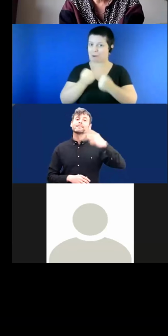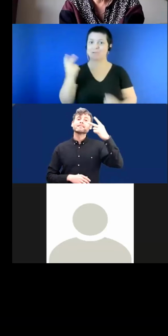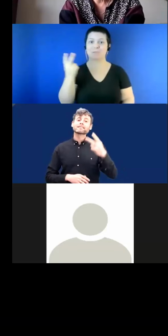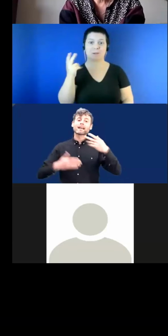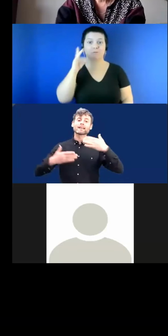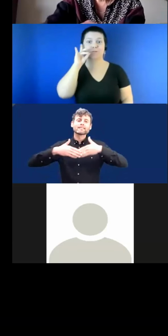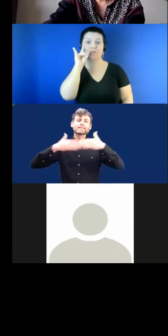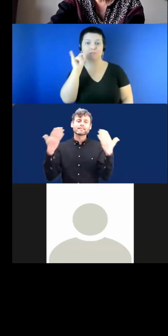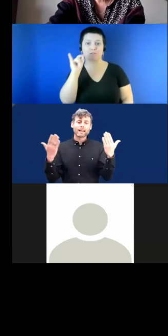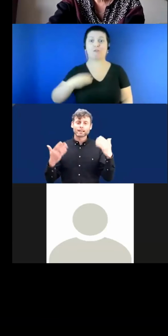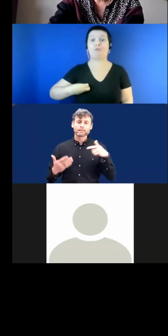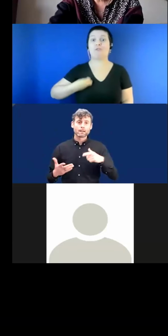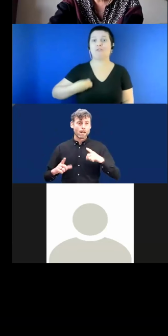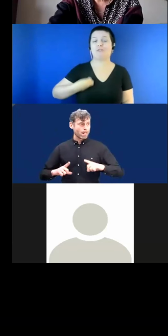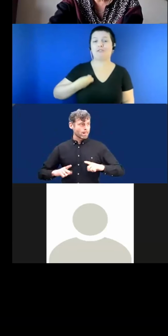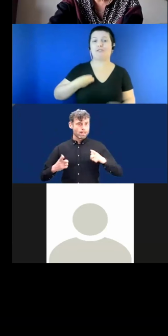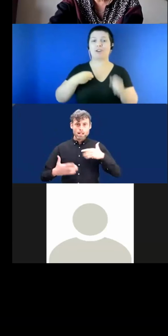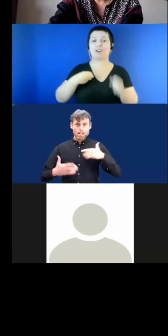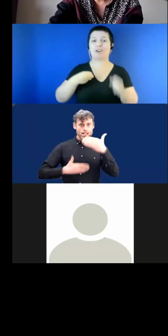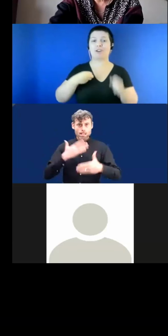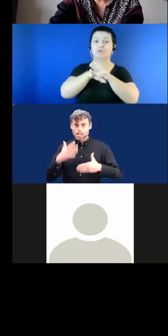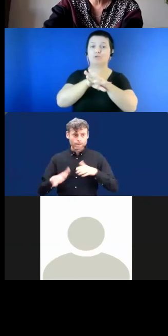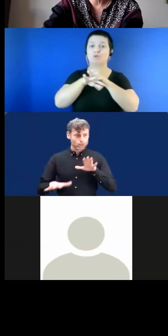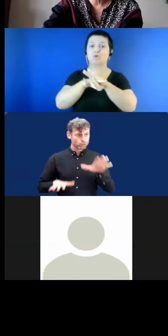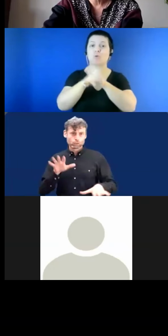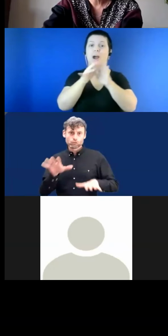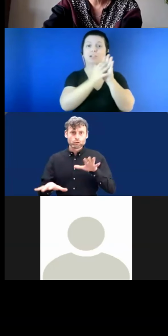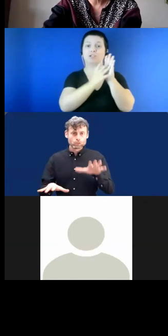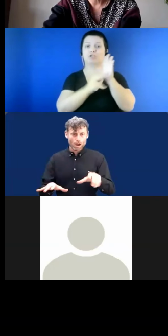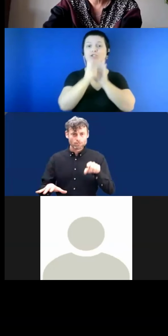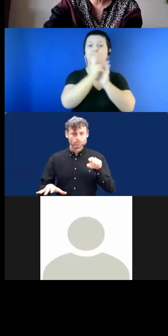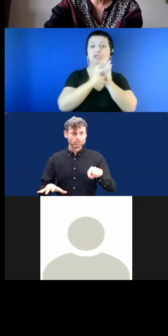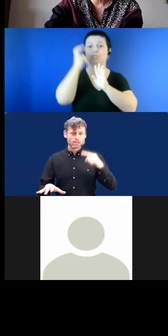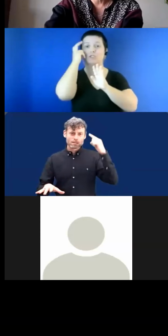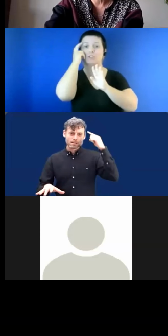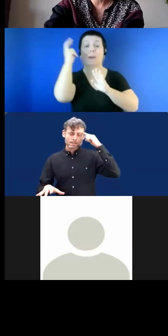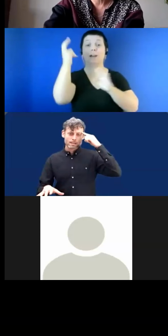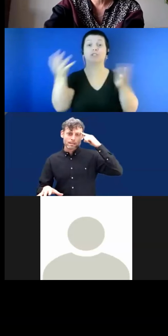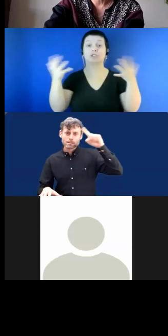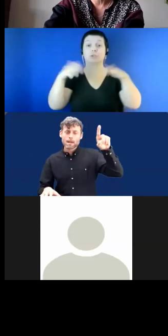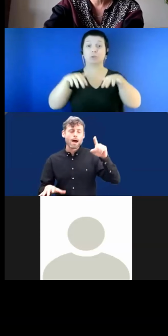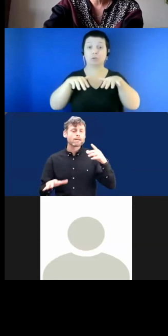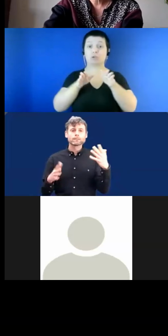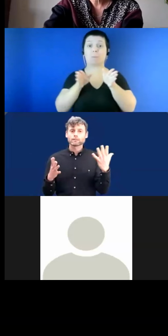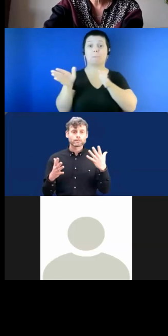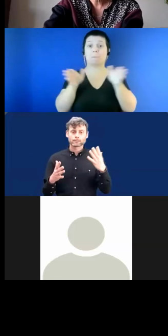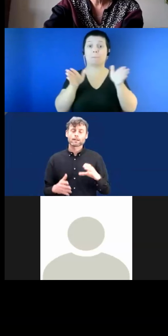Through Touch, Smart Haptic Communication for Inclusion, Accessibility and